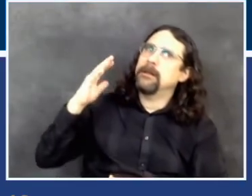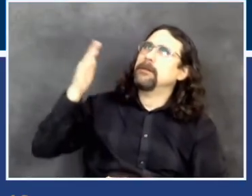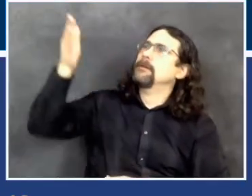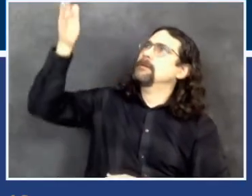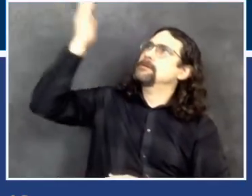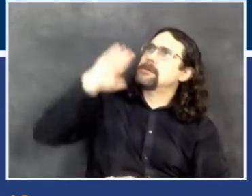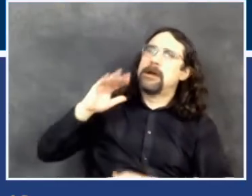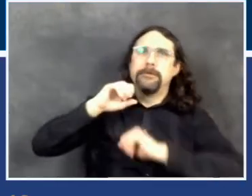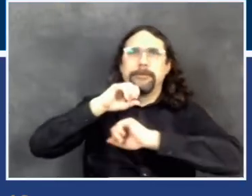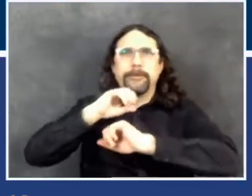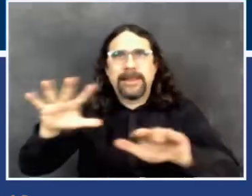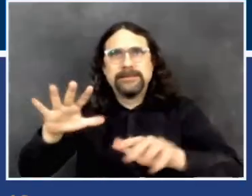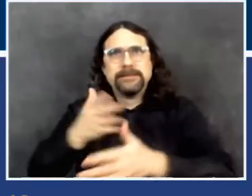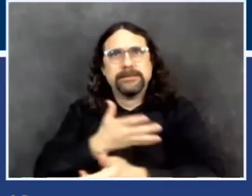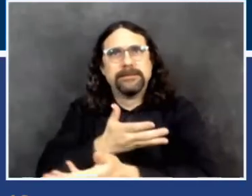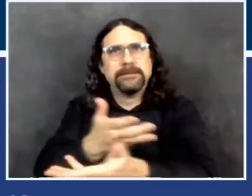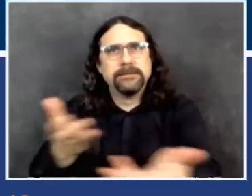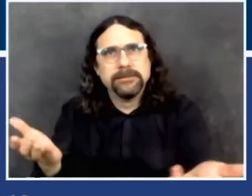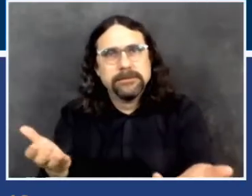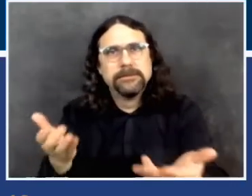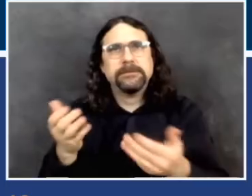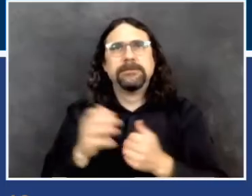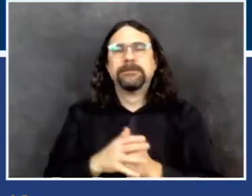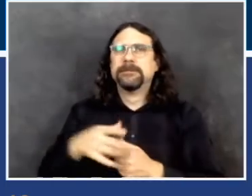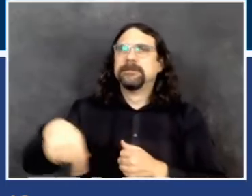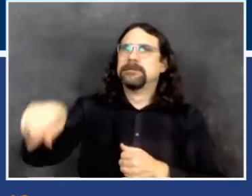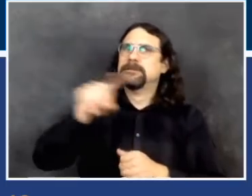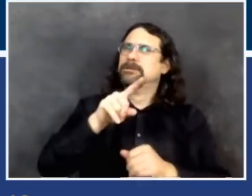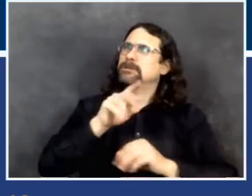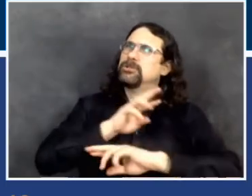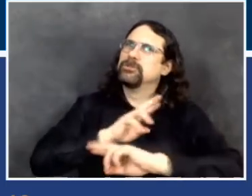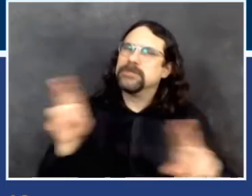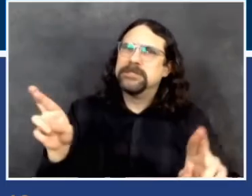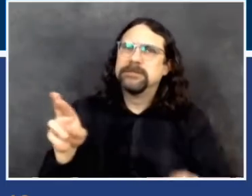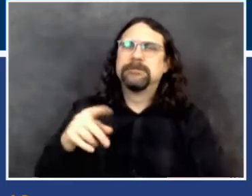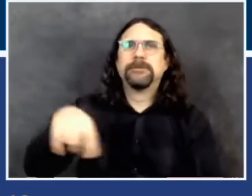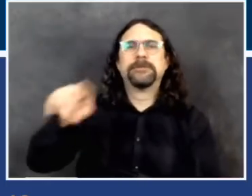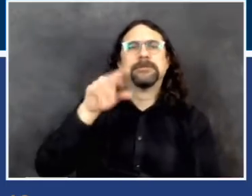a former New Yorker to step up, President Donald Trump.